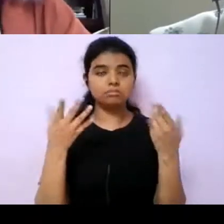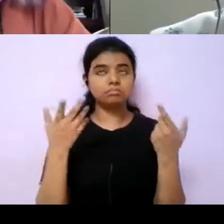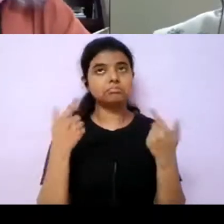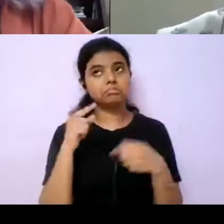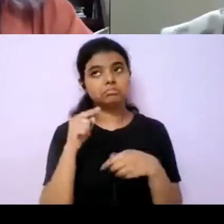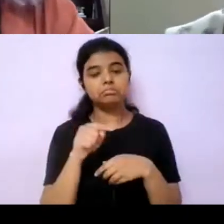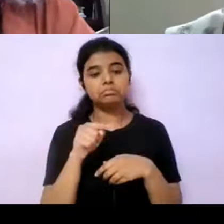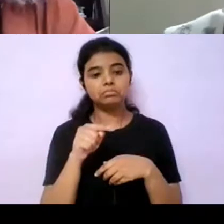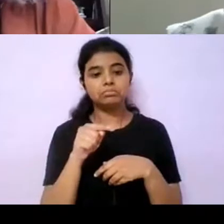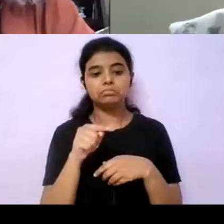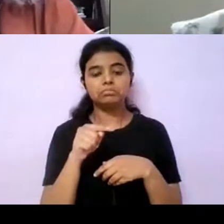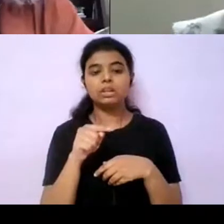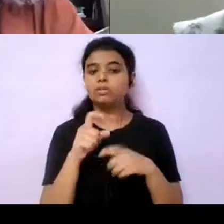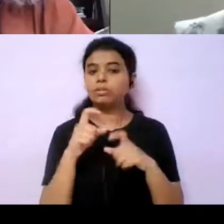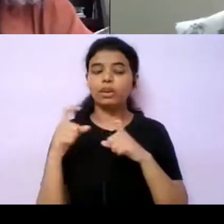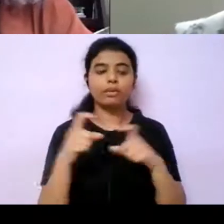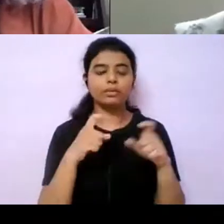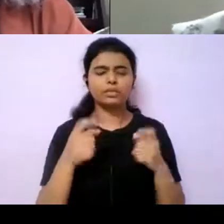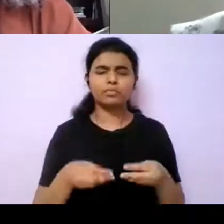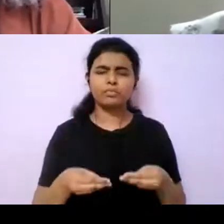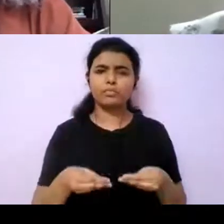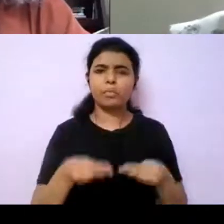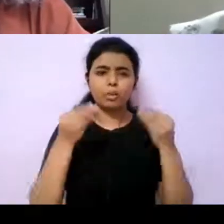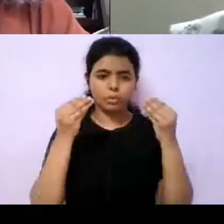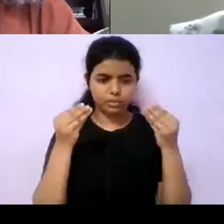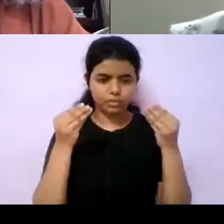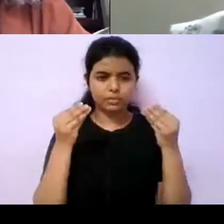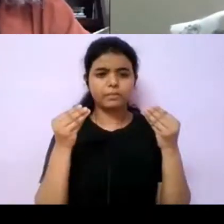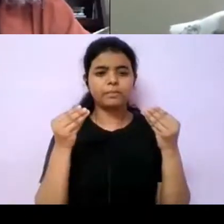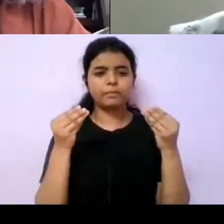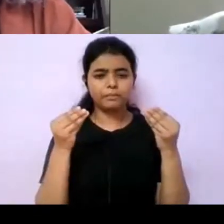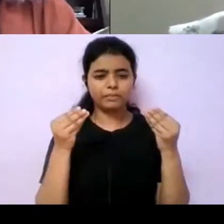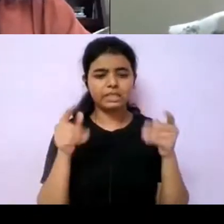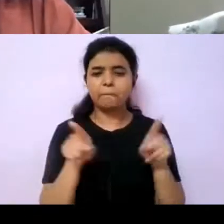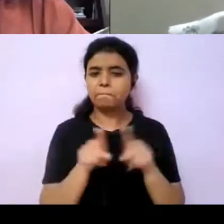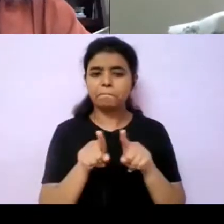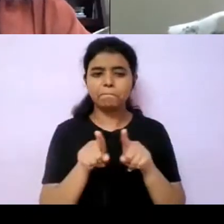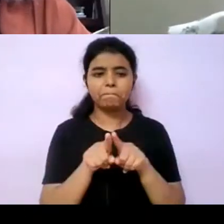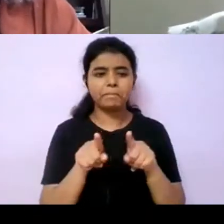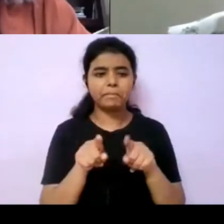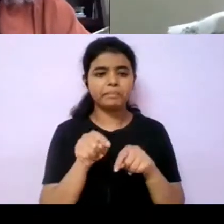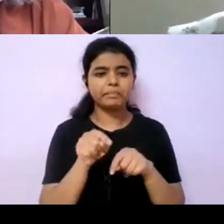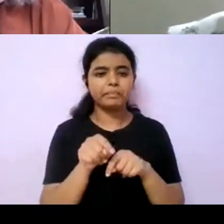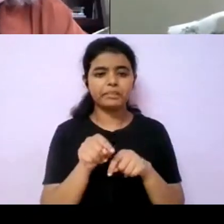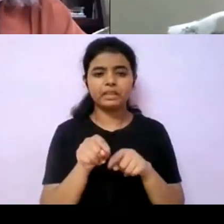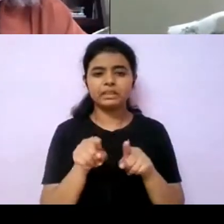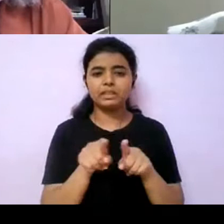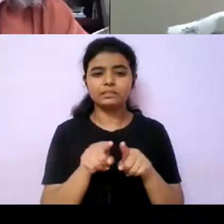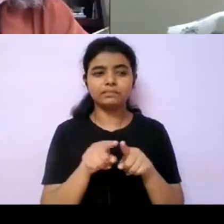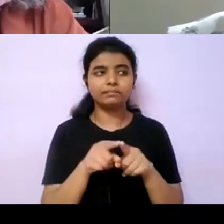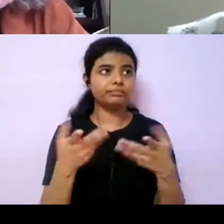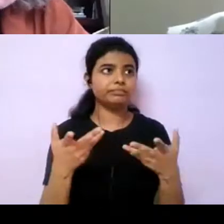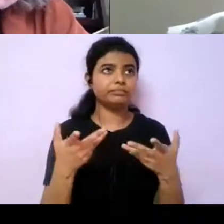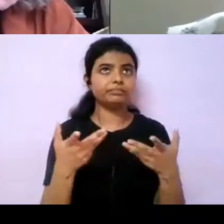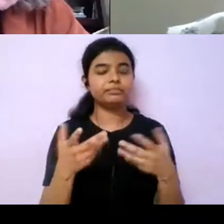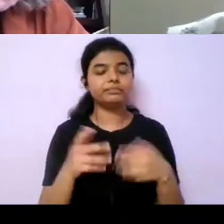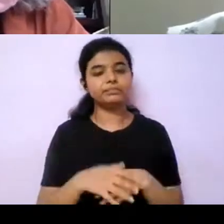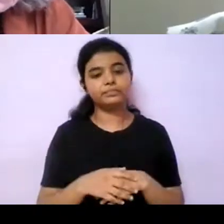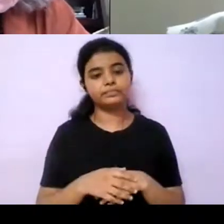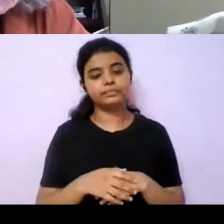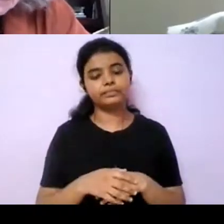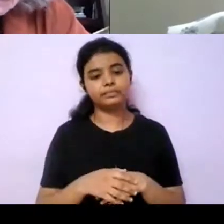is caring too much. It's a failure of care.